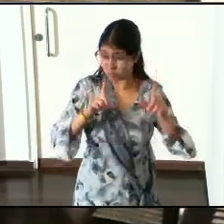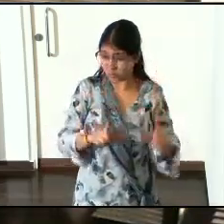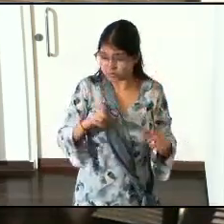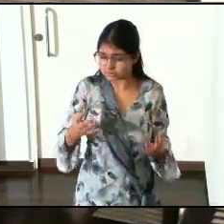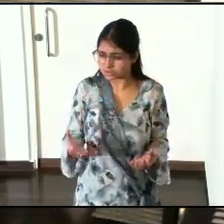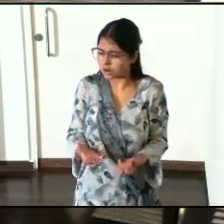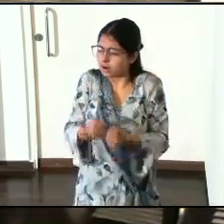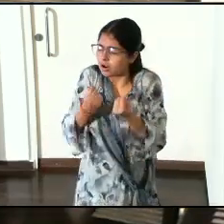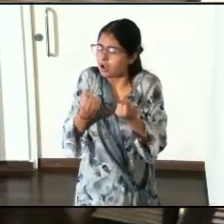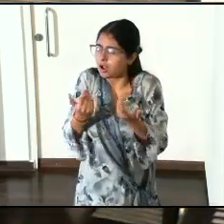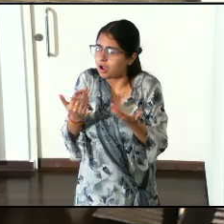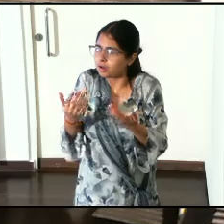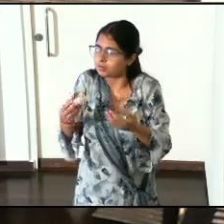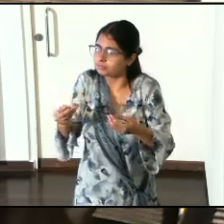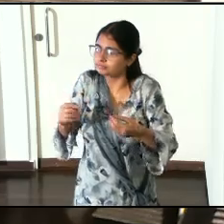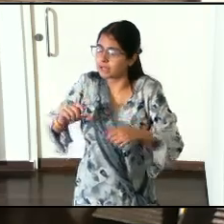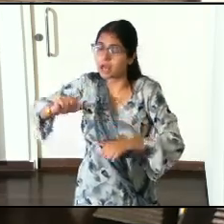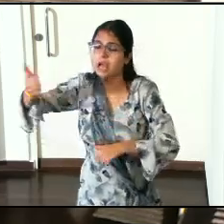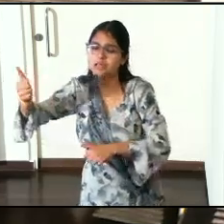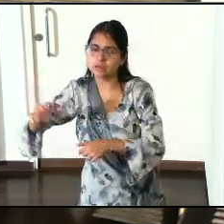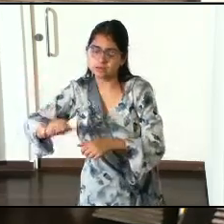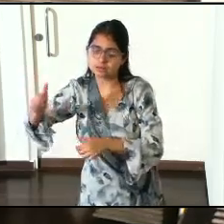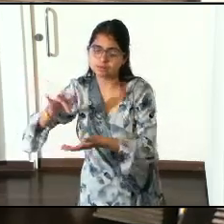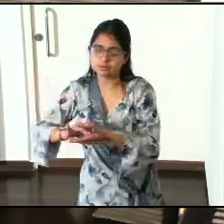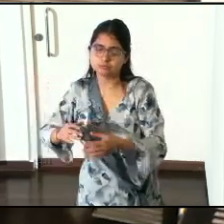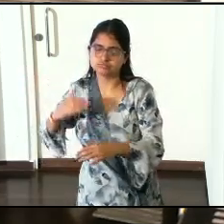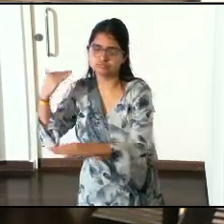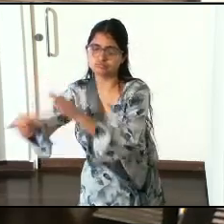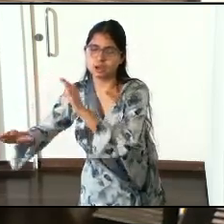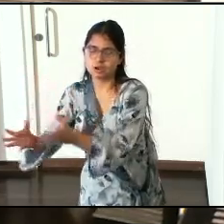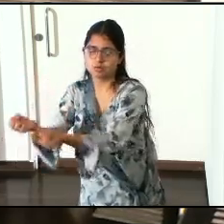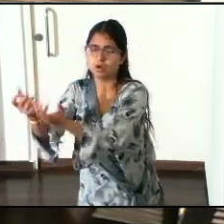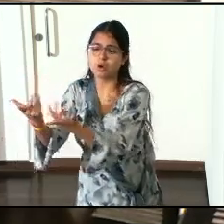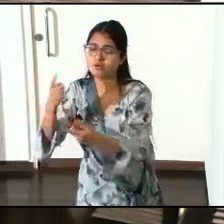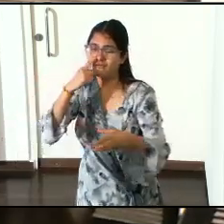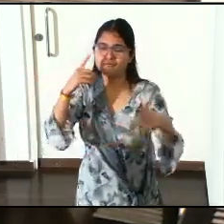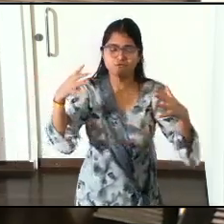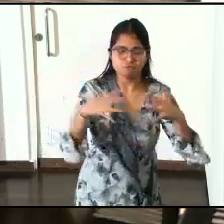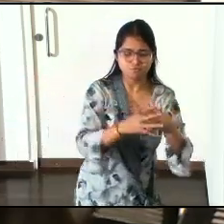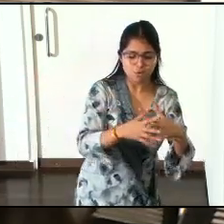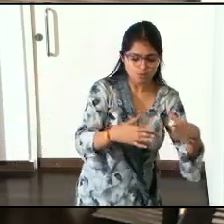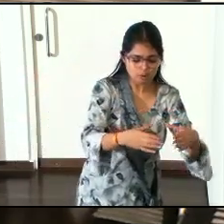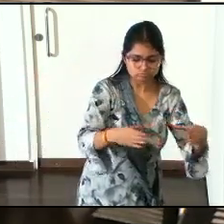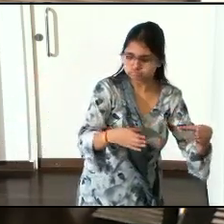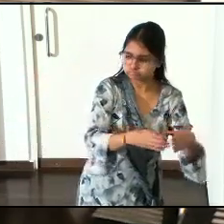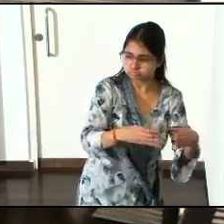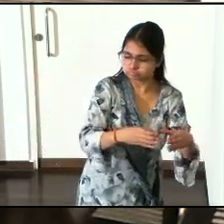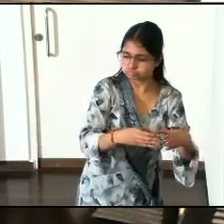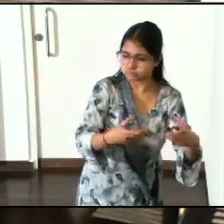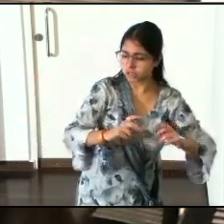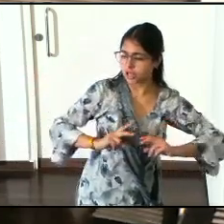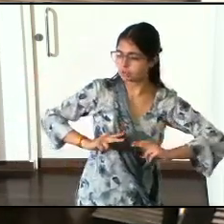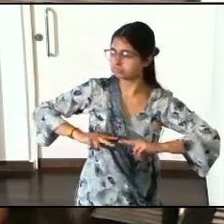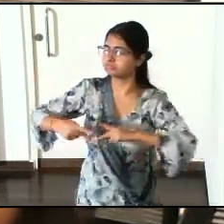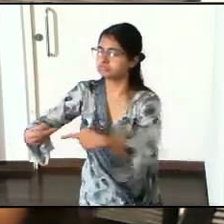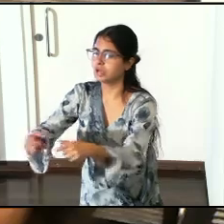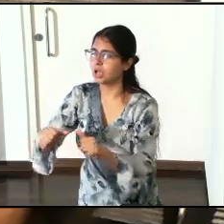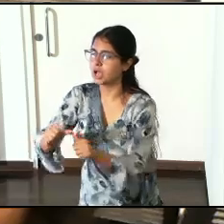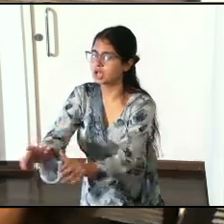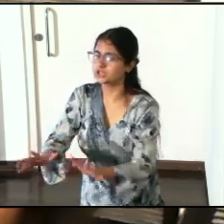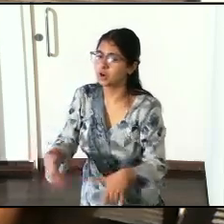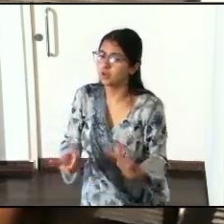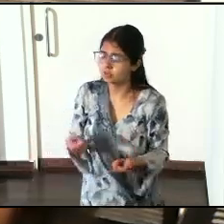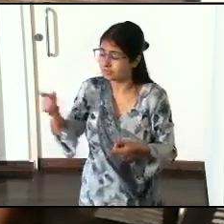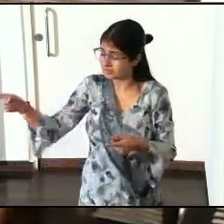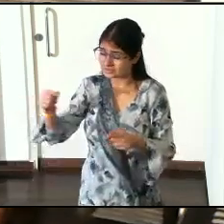on the other side, and how women's groups responded to those kinds of receptions, and how your